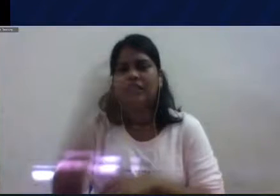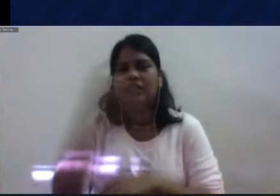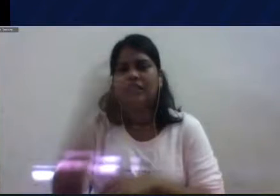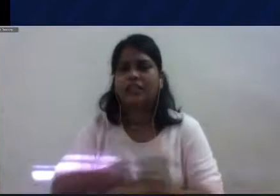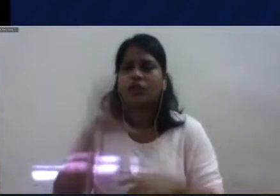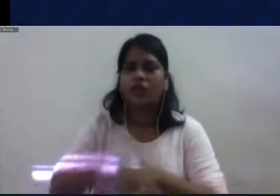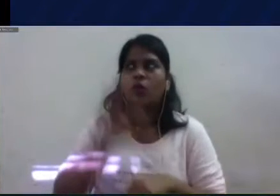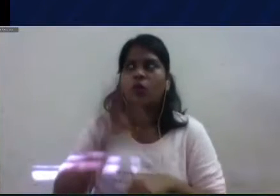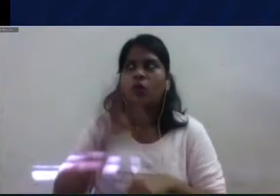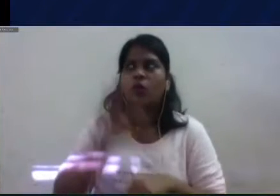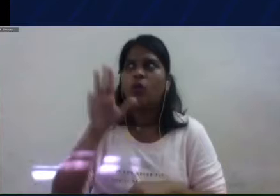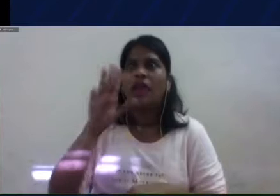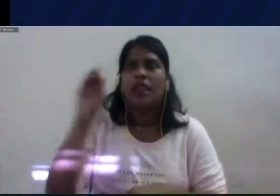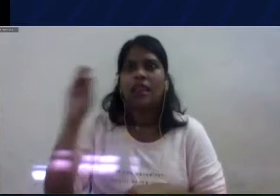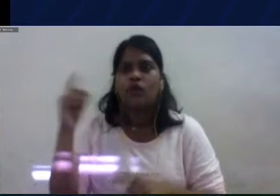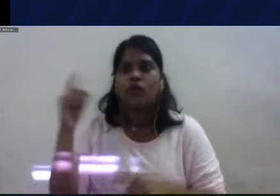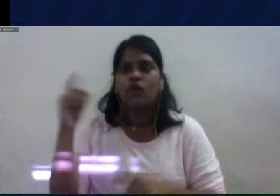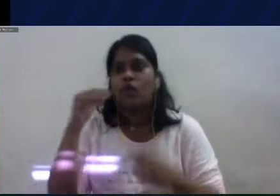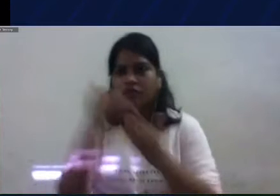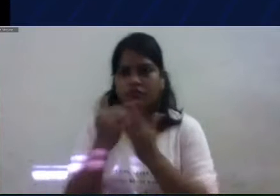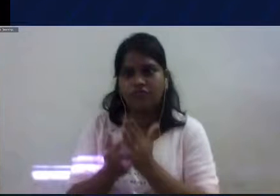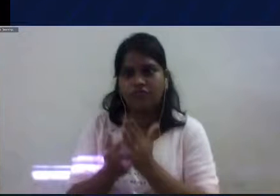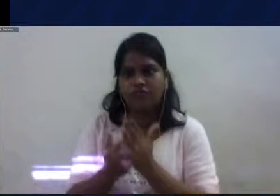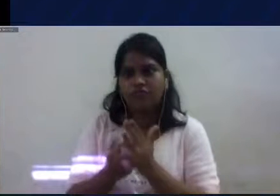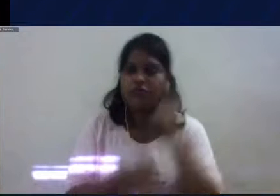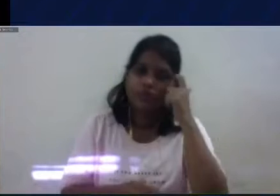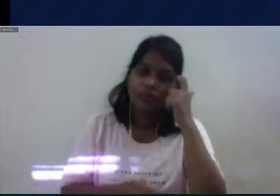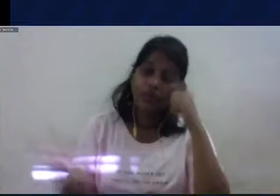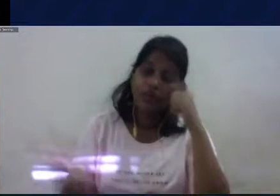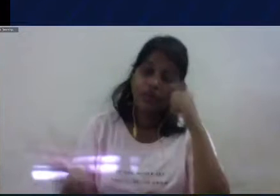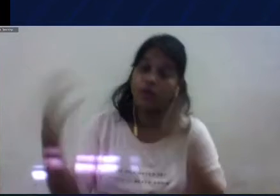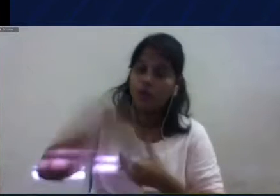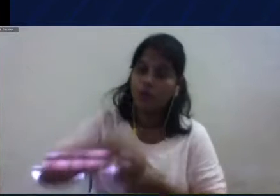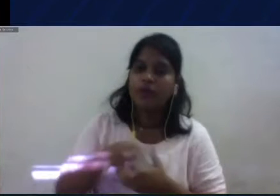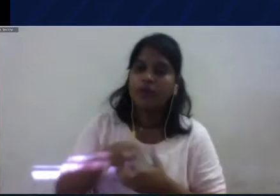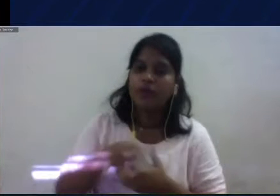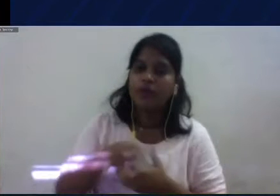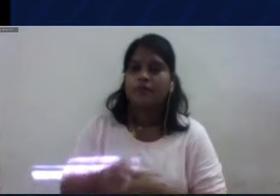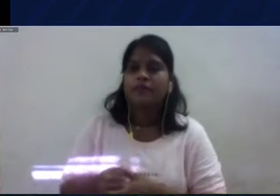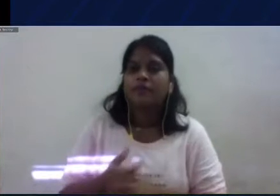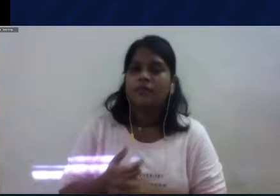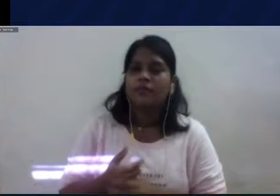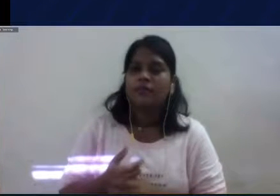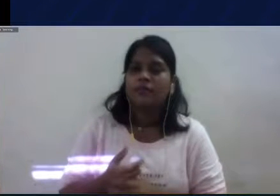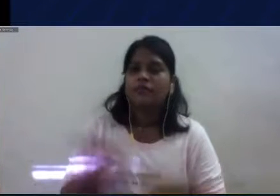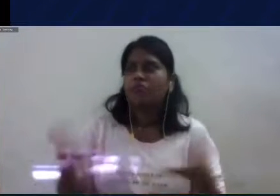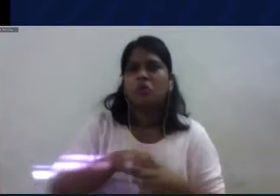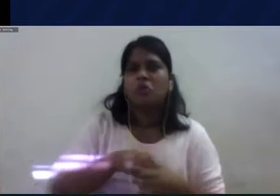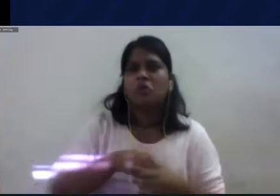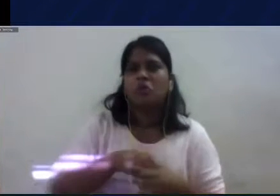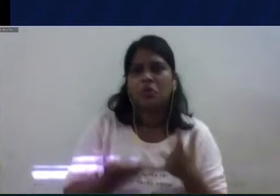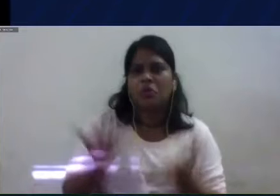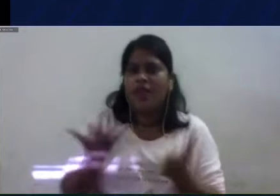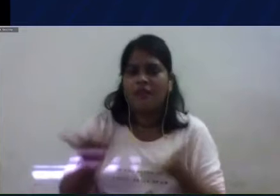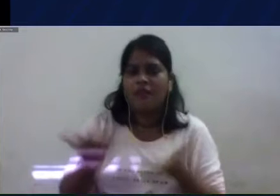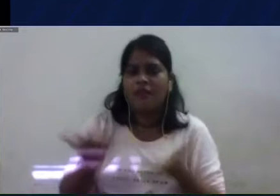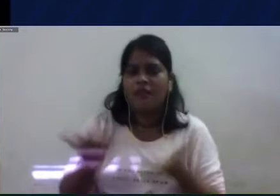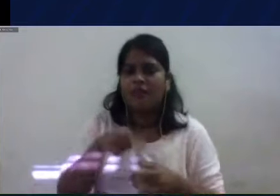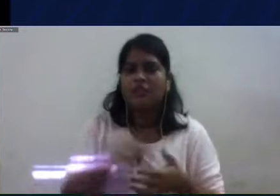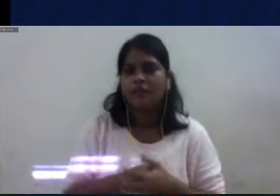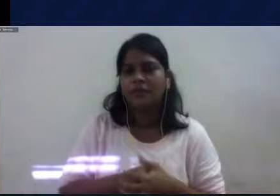about 904 footfalls. And when we put all that data together, it became like a weighted average